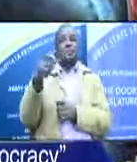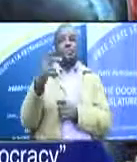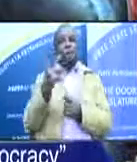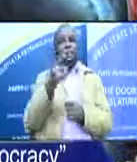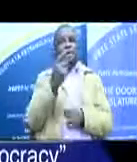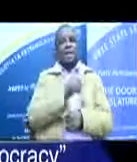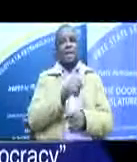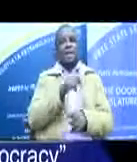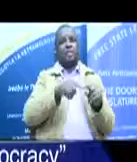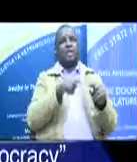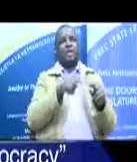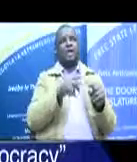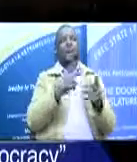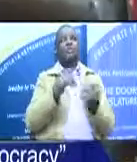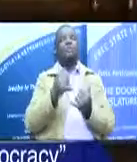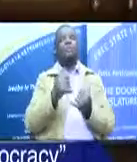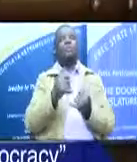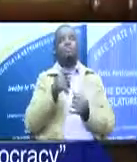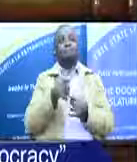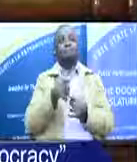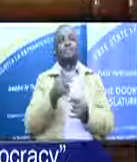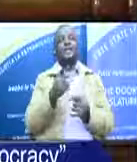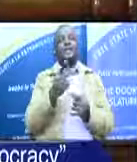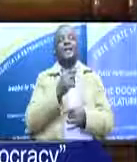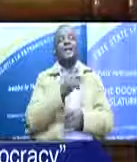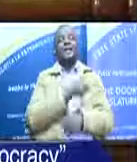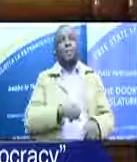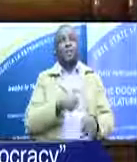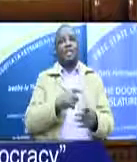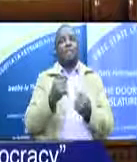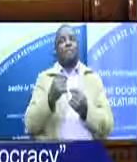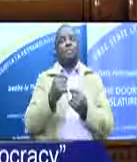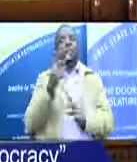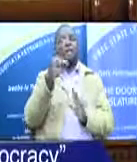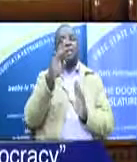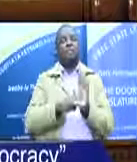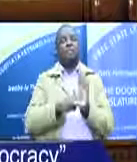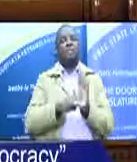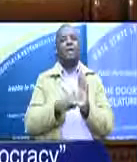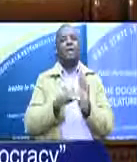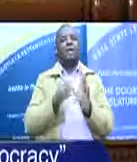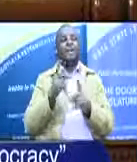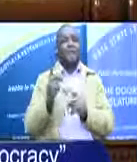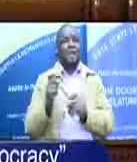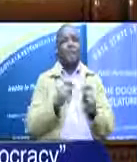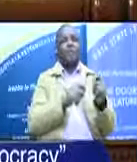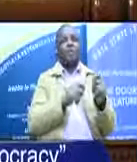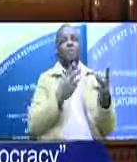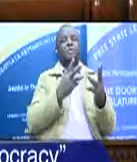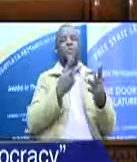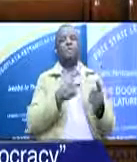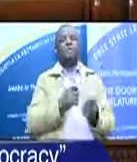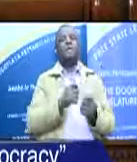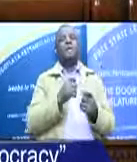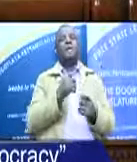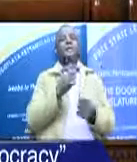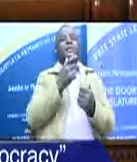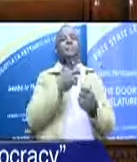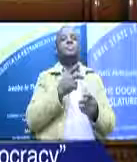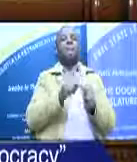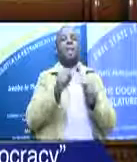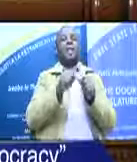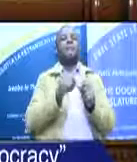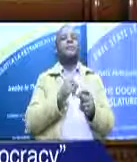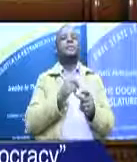hospitals where surgical procedures were also performed, thus reducing burden of transporting patients to the tertiary services